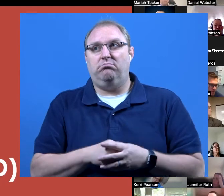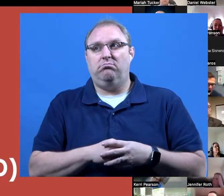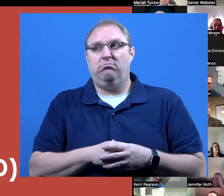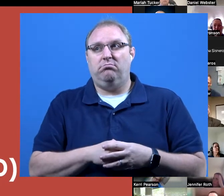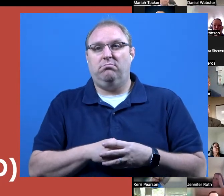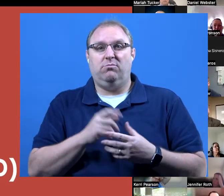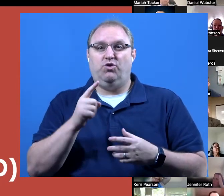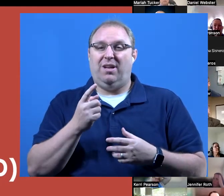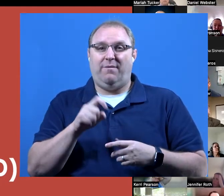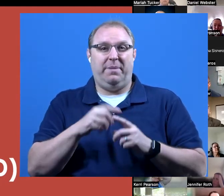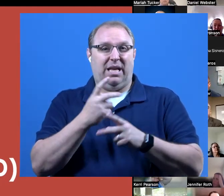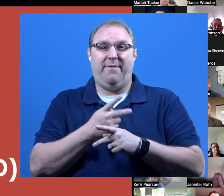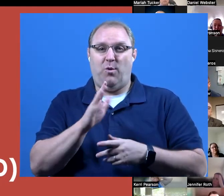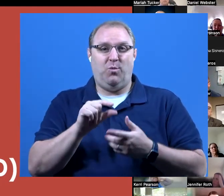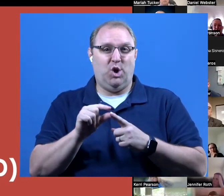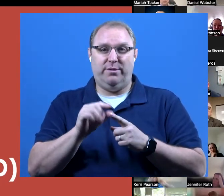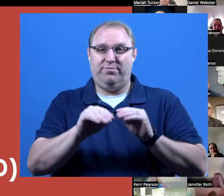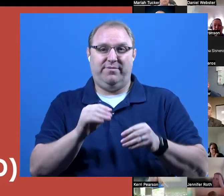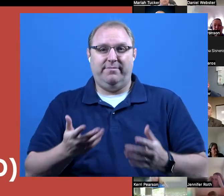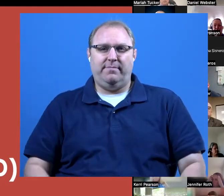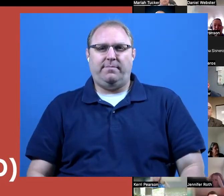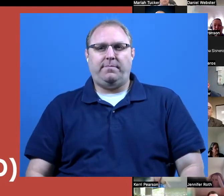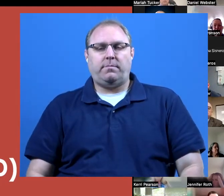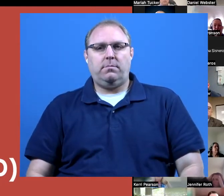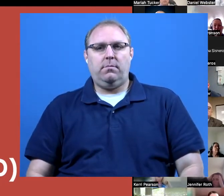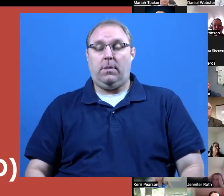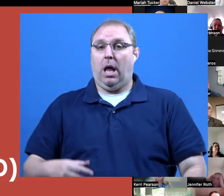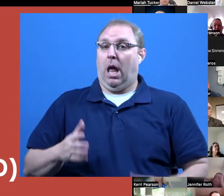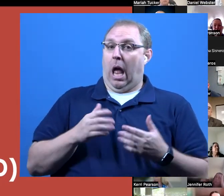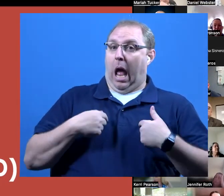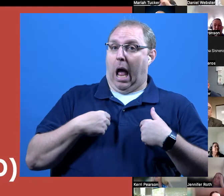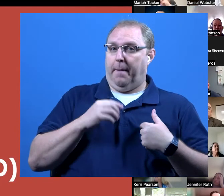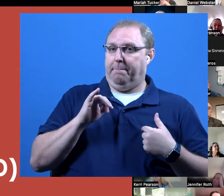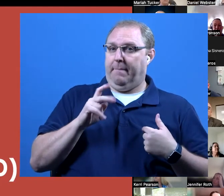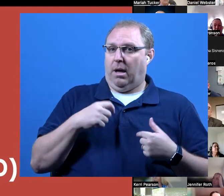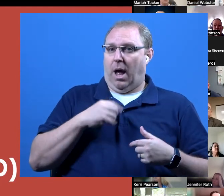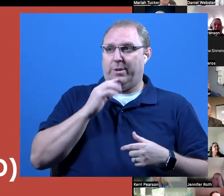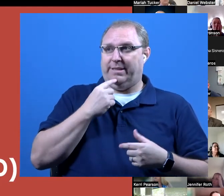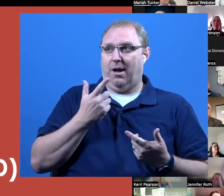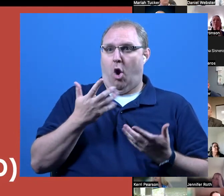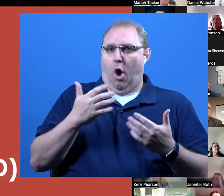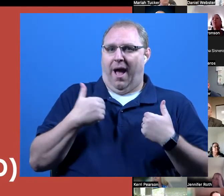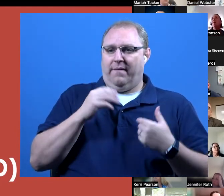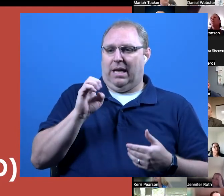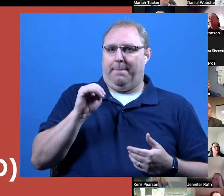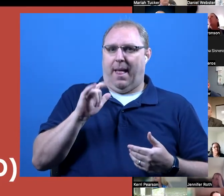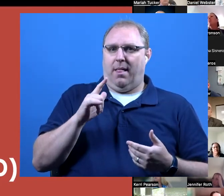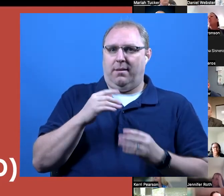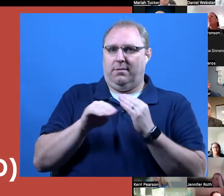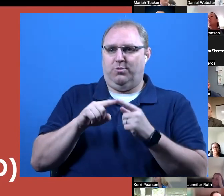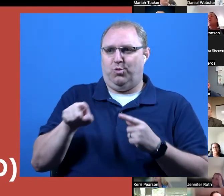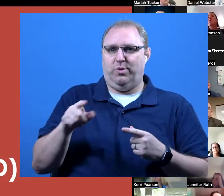that states that that employee is on that leave and that they've been approved for that time frame. Right.